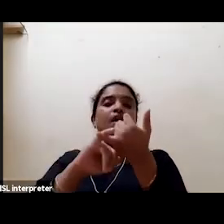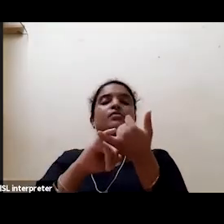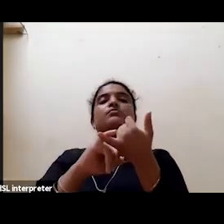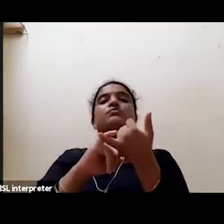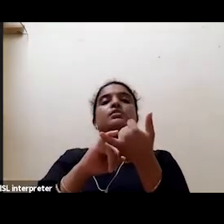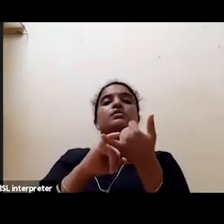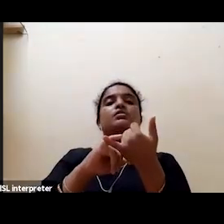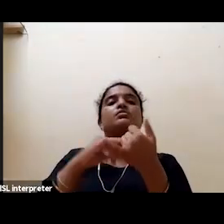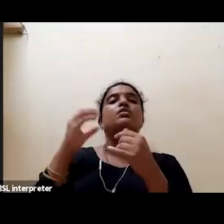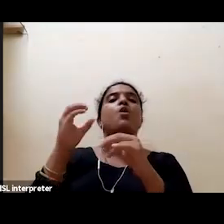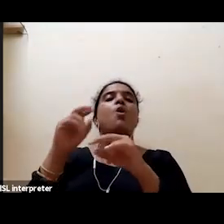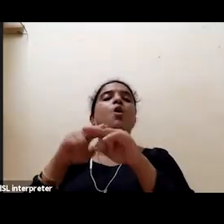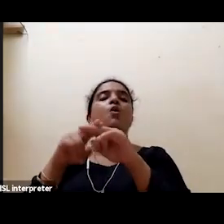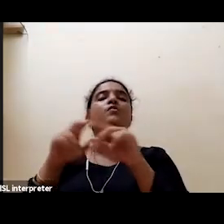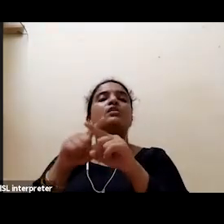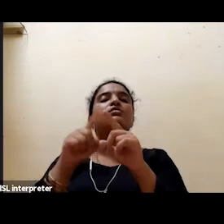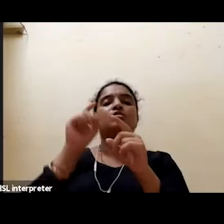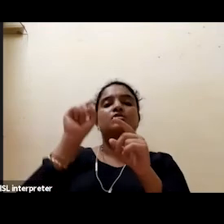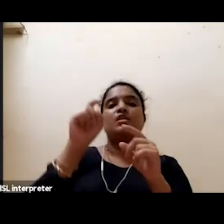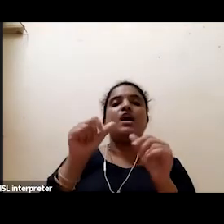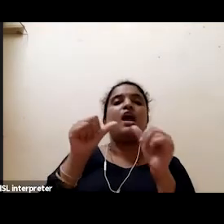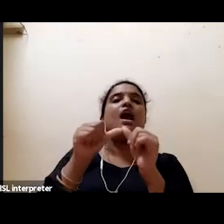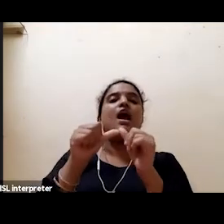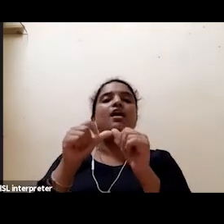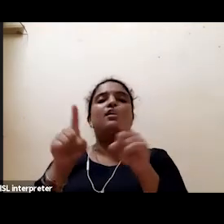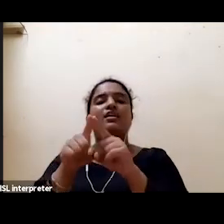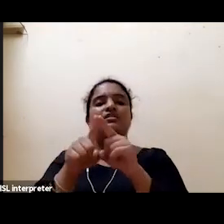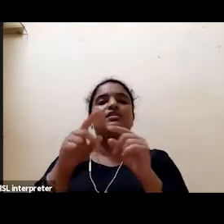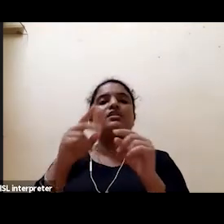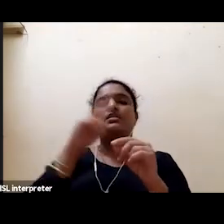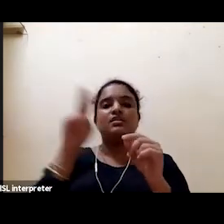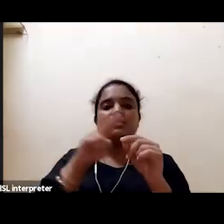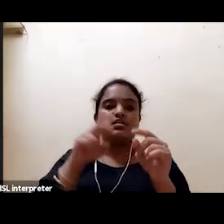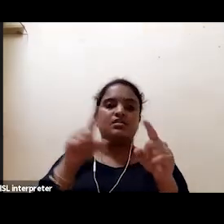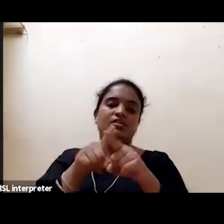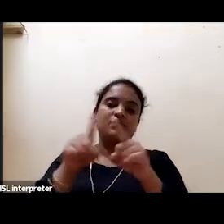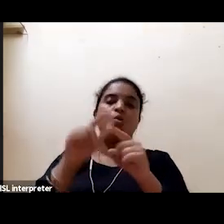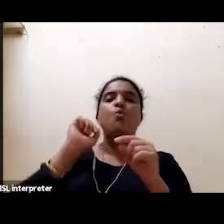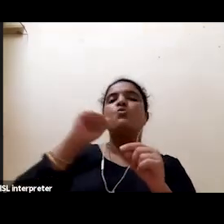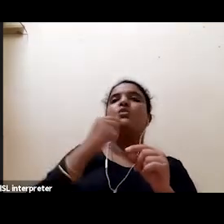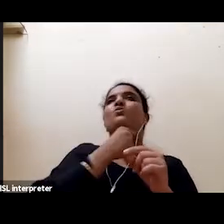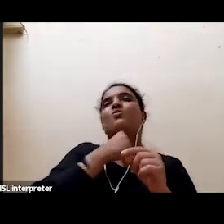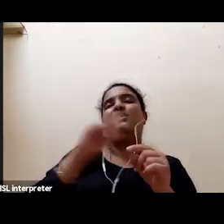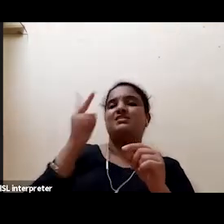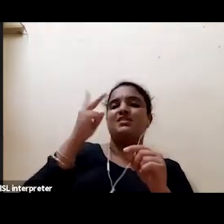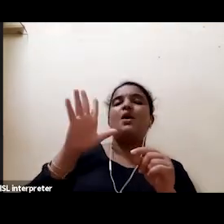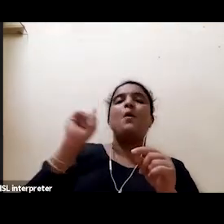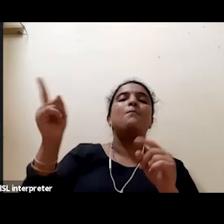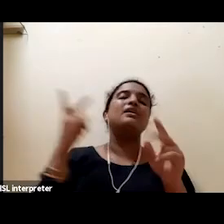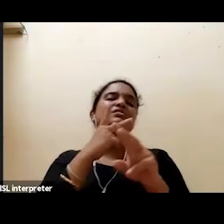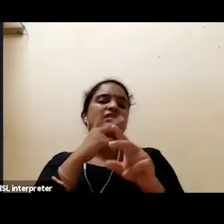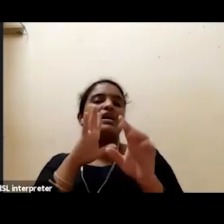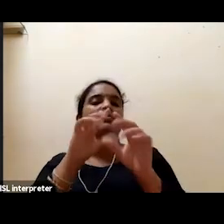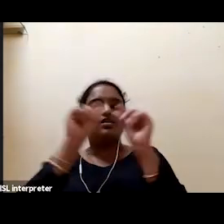function, which you can use in annoying accents. But if you don't mind that, you can make it read the piece. And a lot